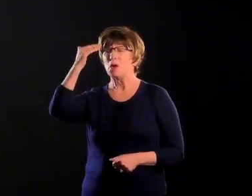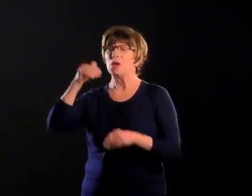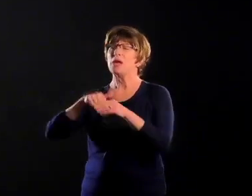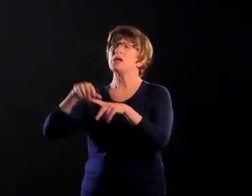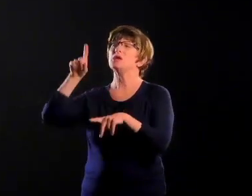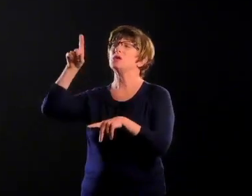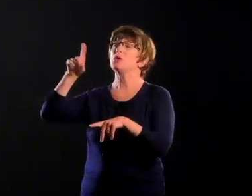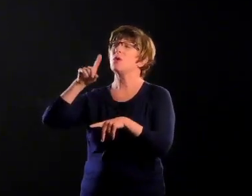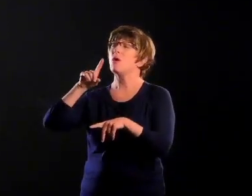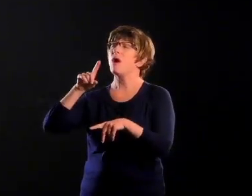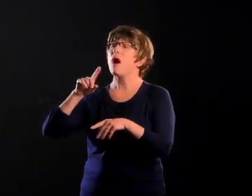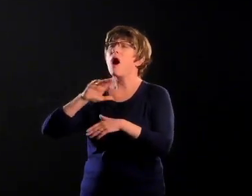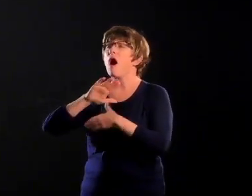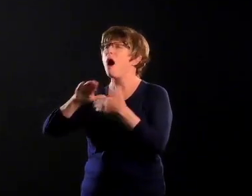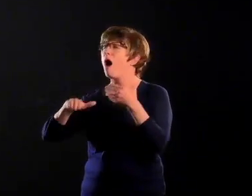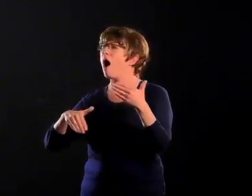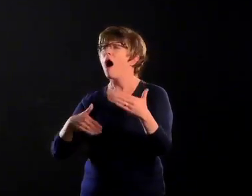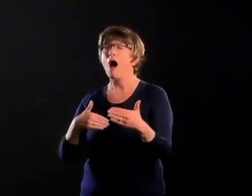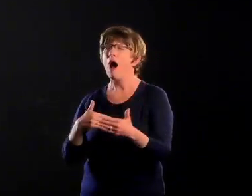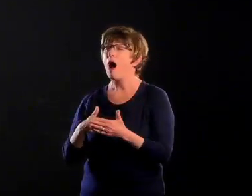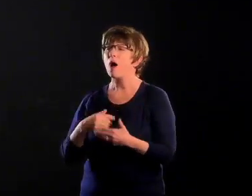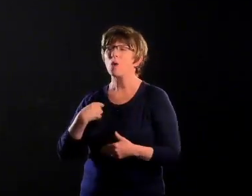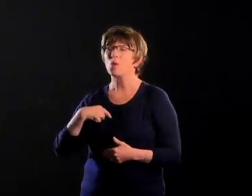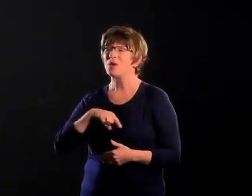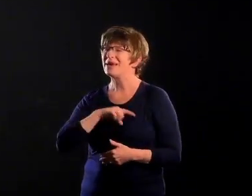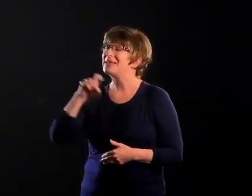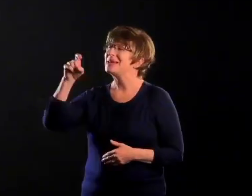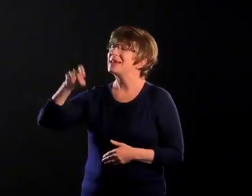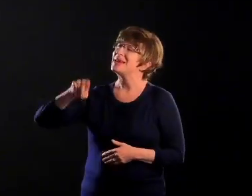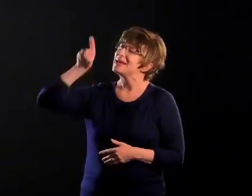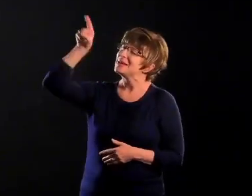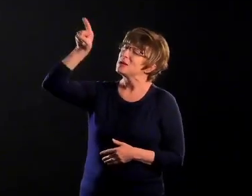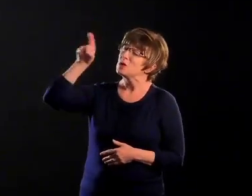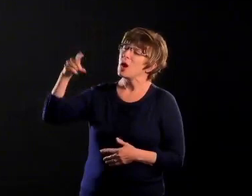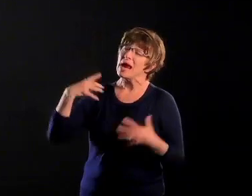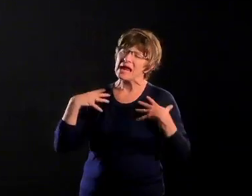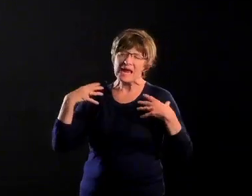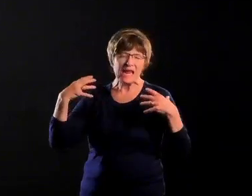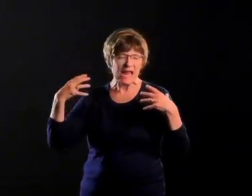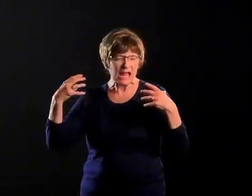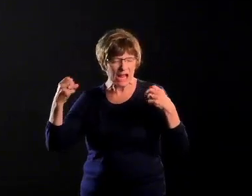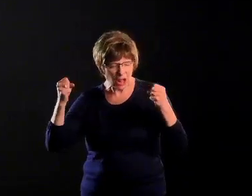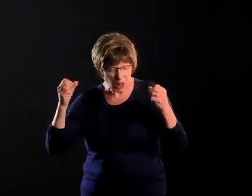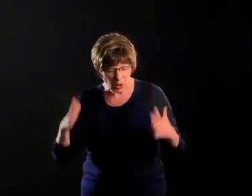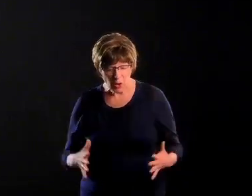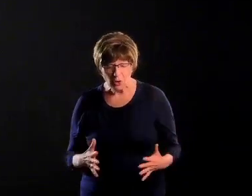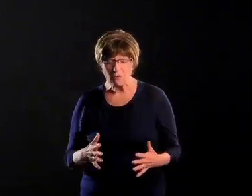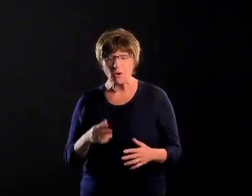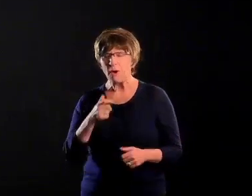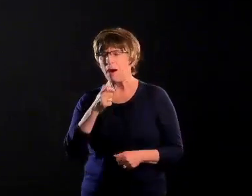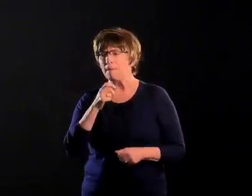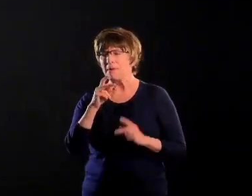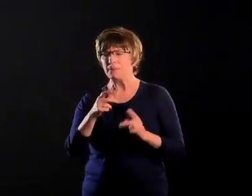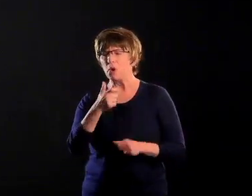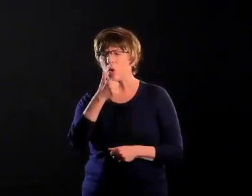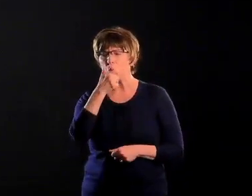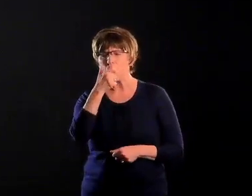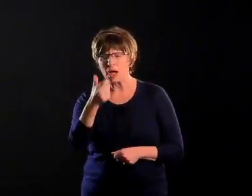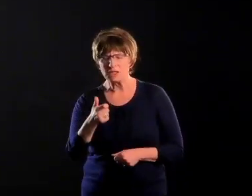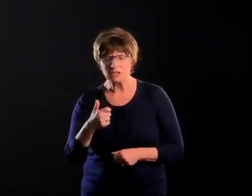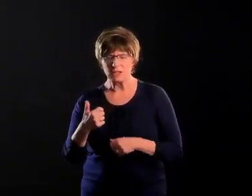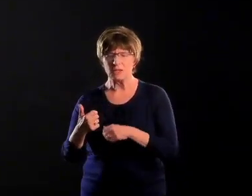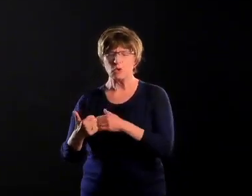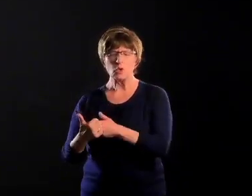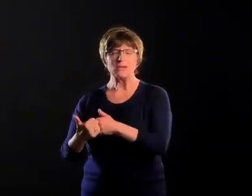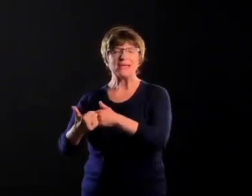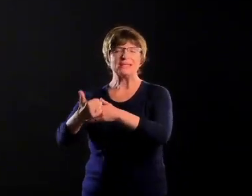have all that we need. We know that you are our healer. For those even watching right now that have sent their requests